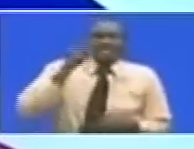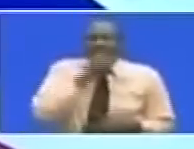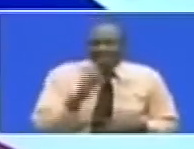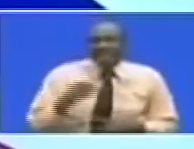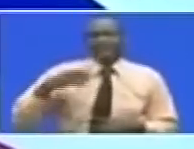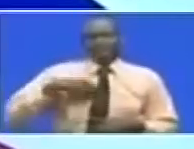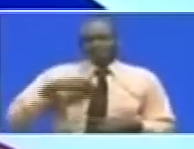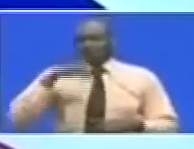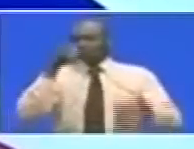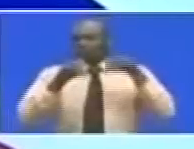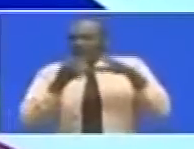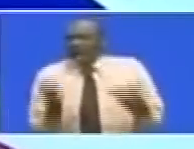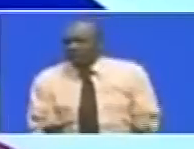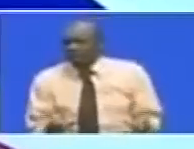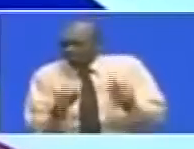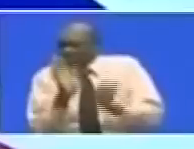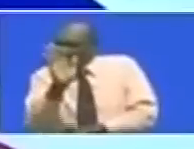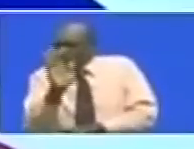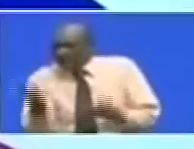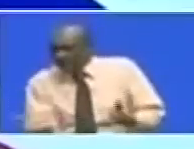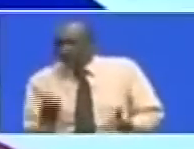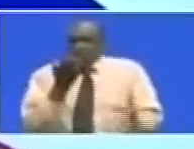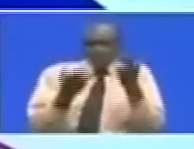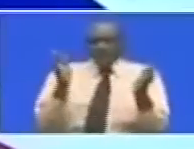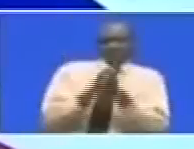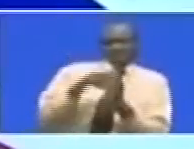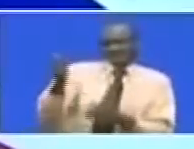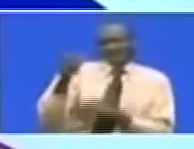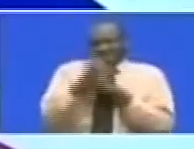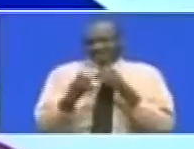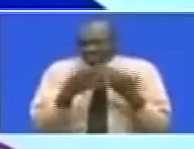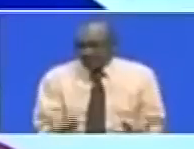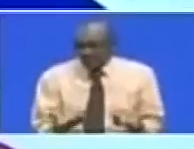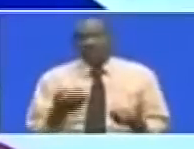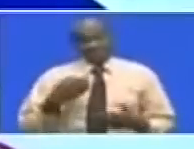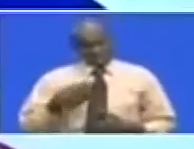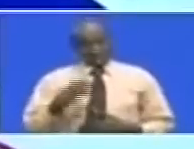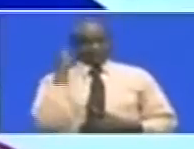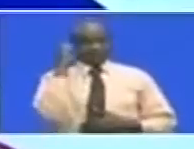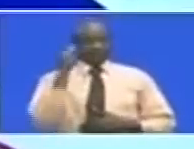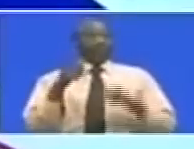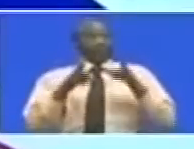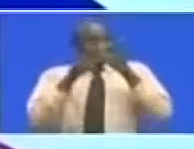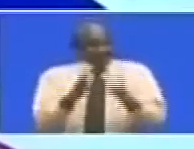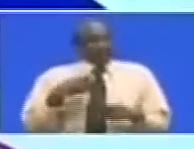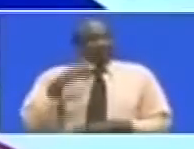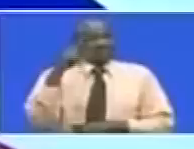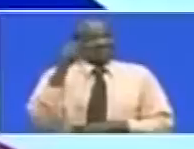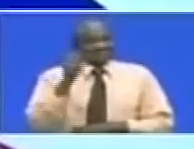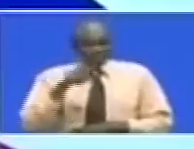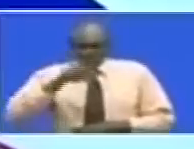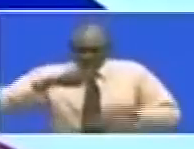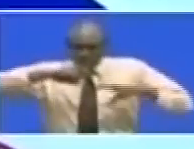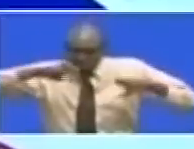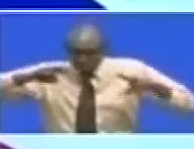in the East African nation, and how do they compare with others in the region? KTN's political editor Ben Kitili takes an